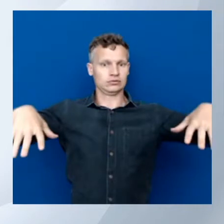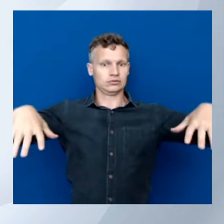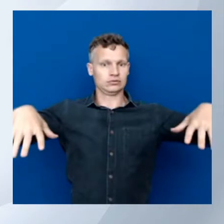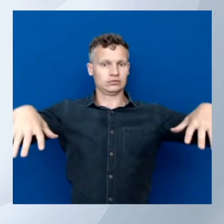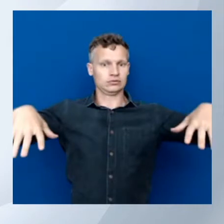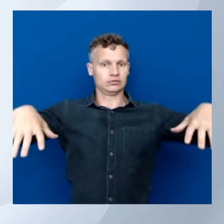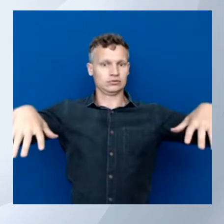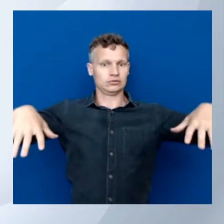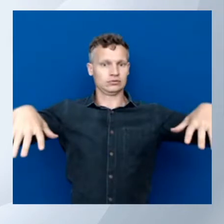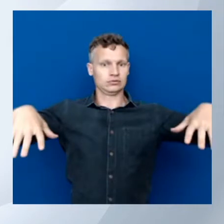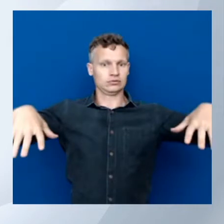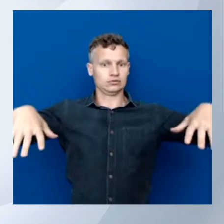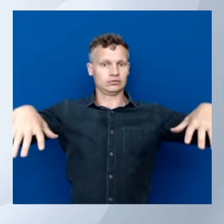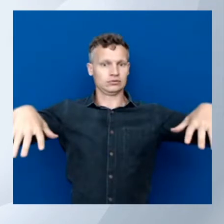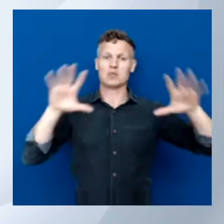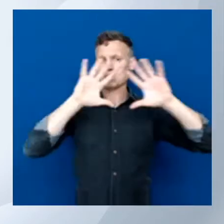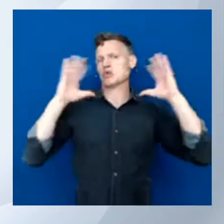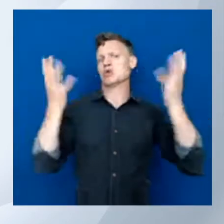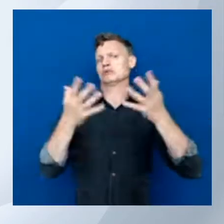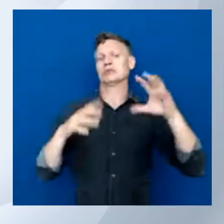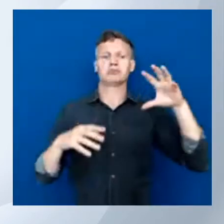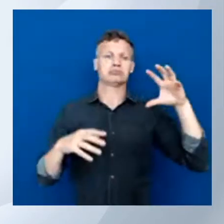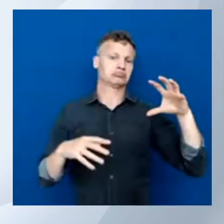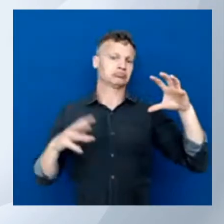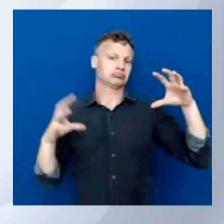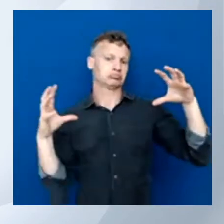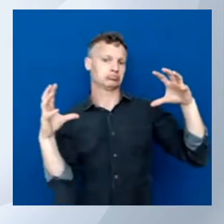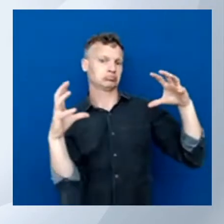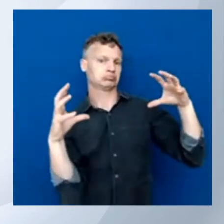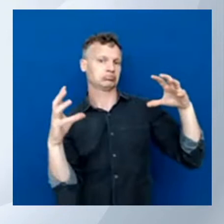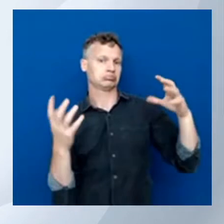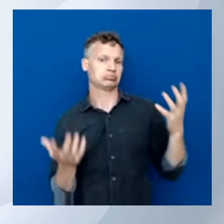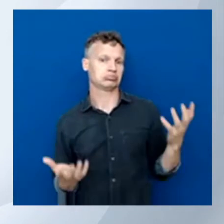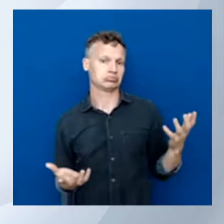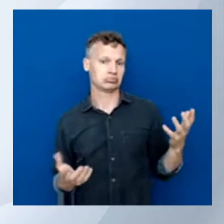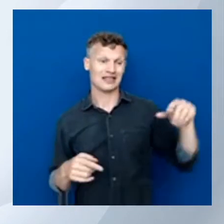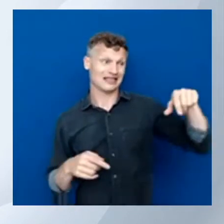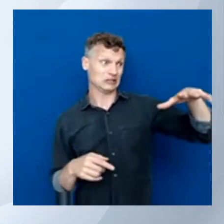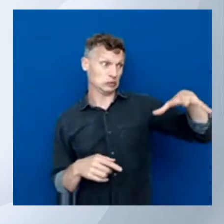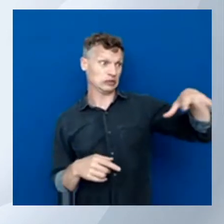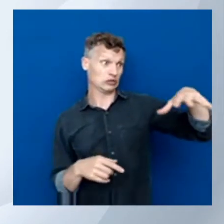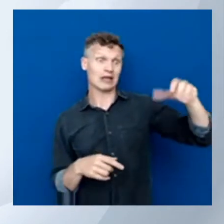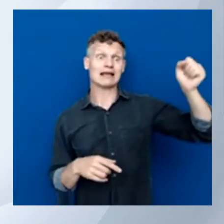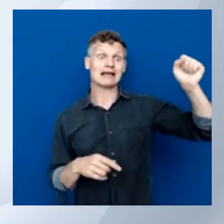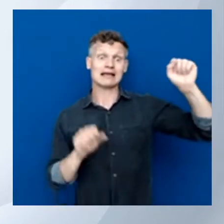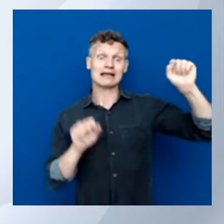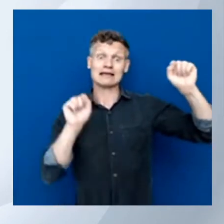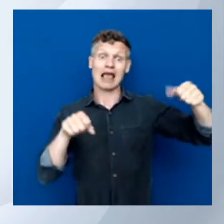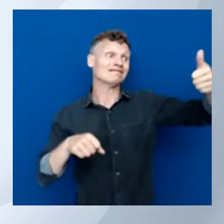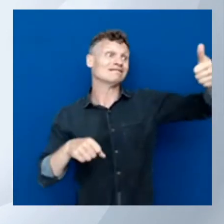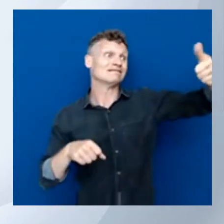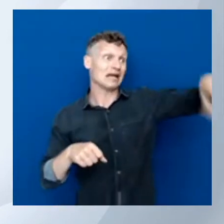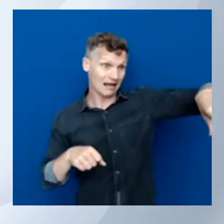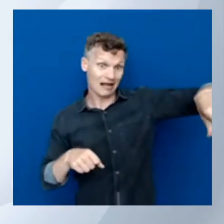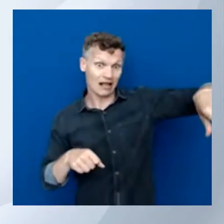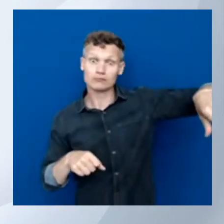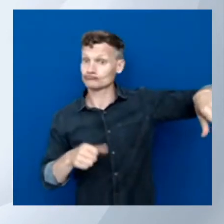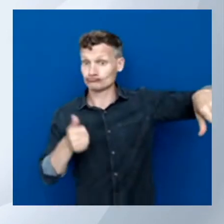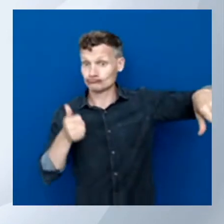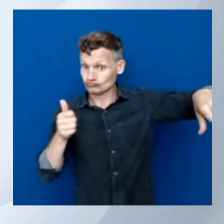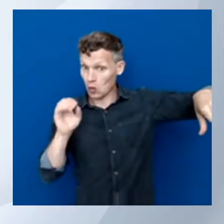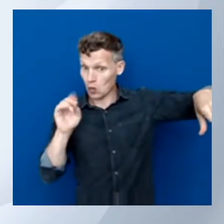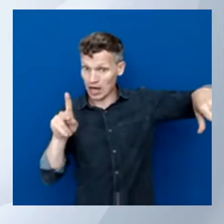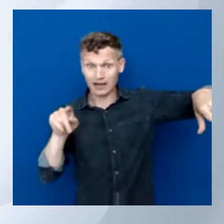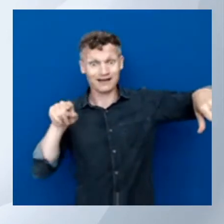That region may fail, and that's okay, because the site reliability team or